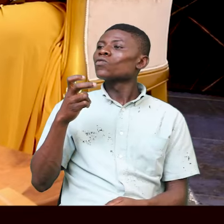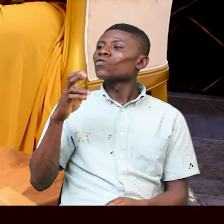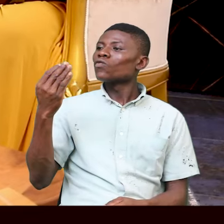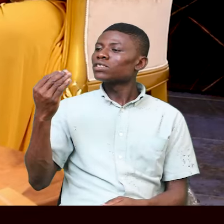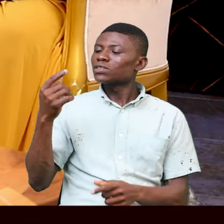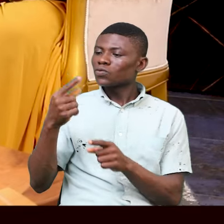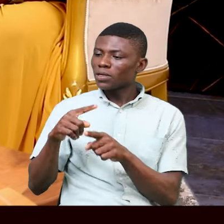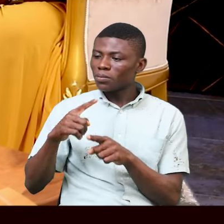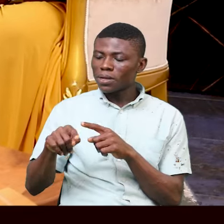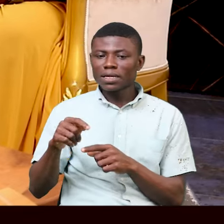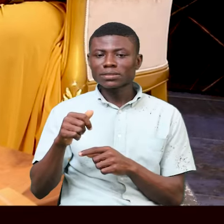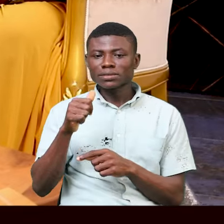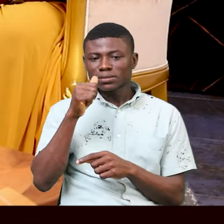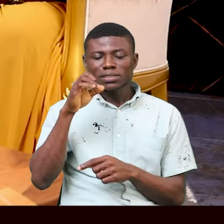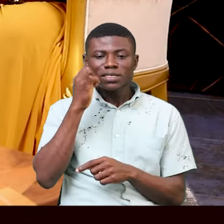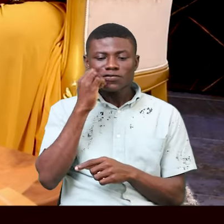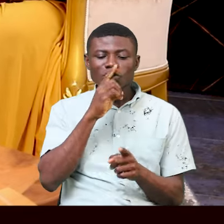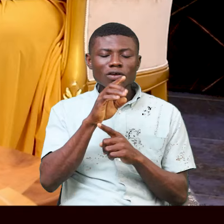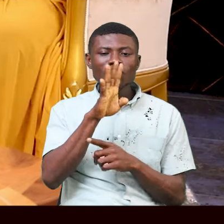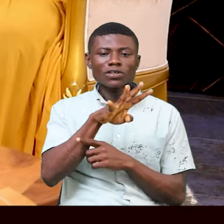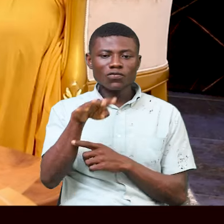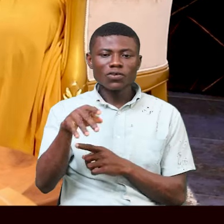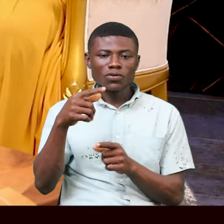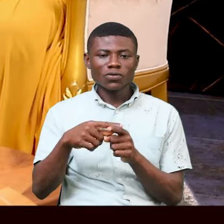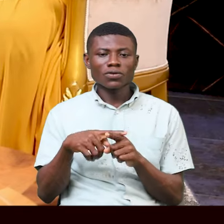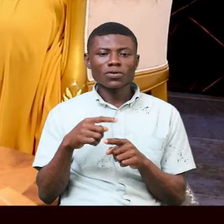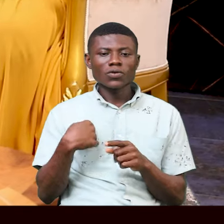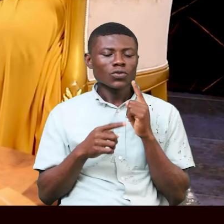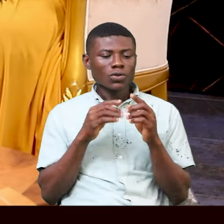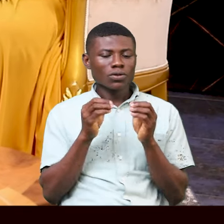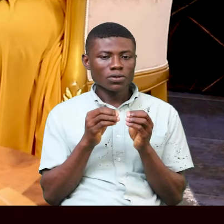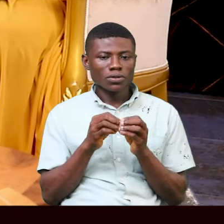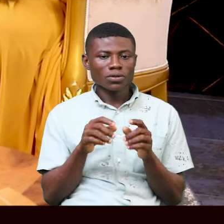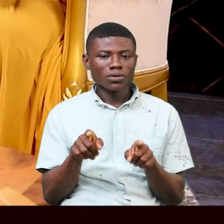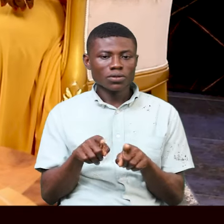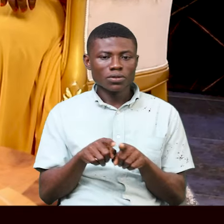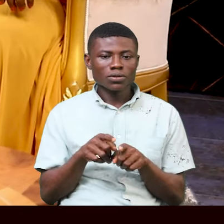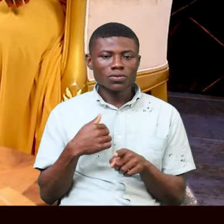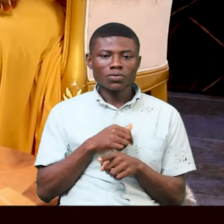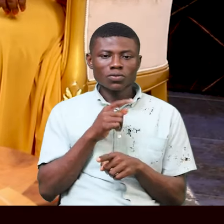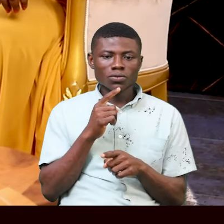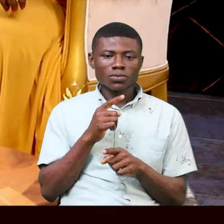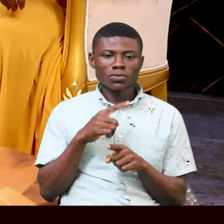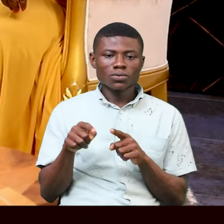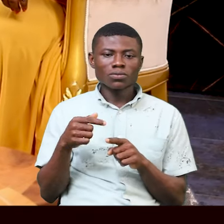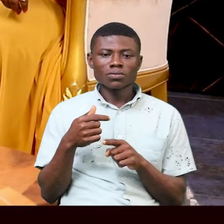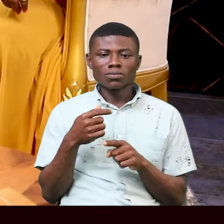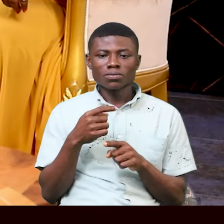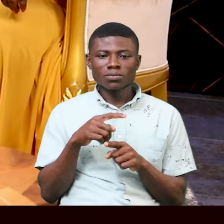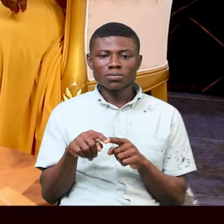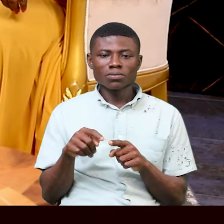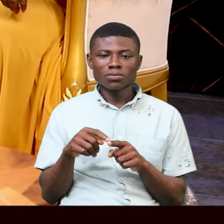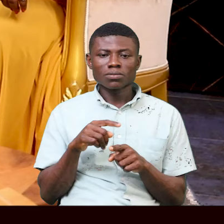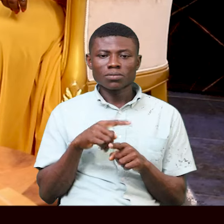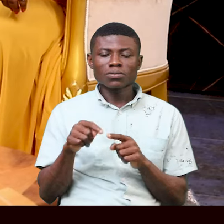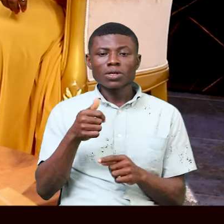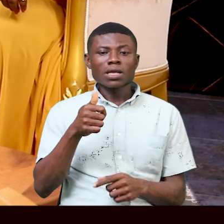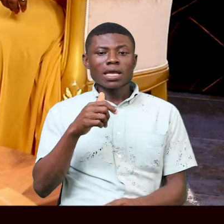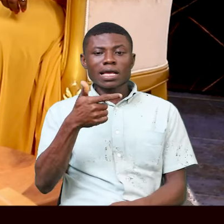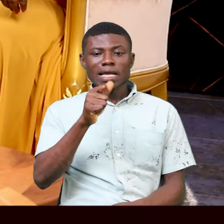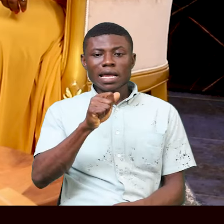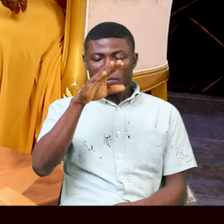44 words. Yes. In the Casa baby winning me ma. Yeah. Yeah cool. And oh no, he won't take it lying down. When him saw him cleaning bema. Or the bar or the